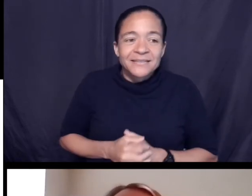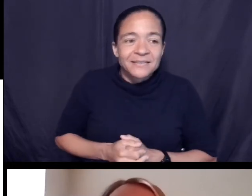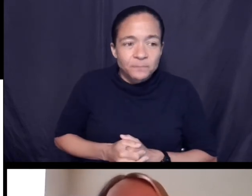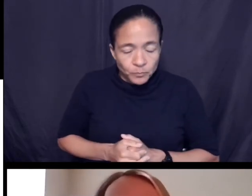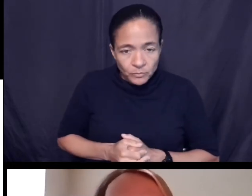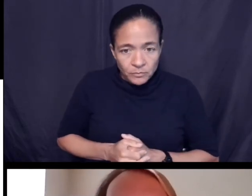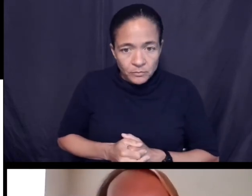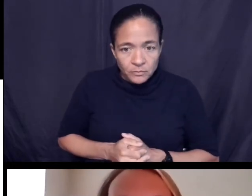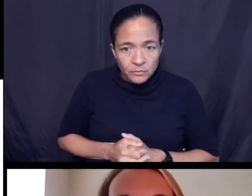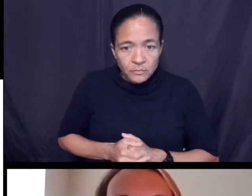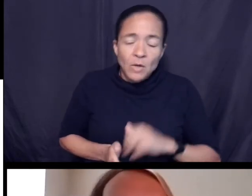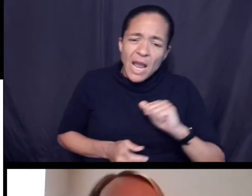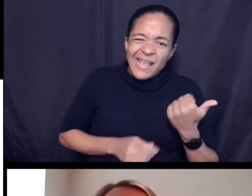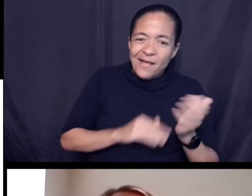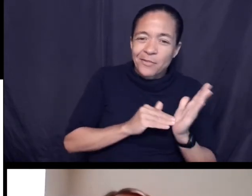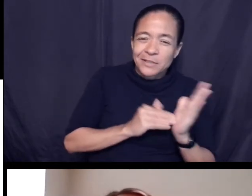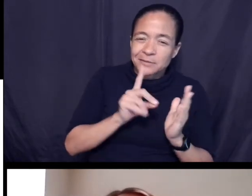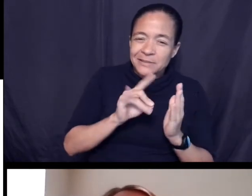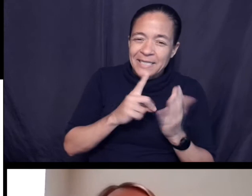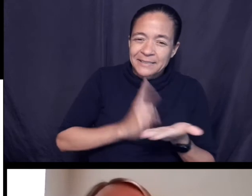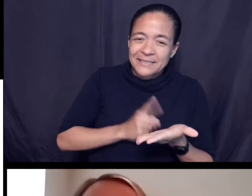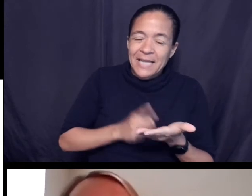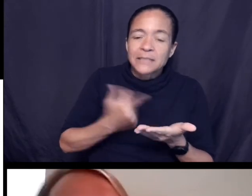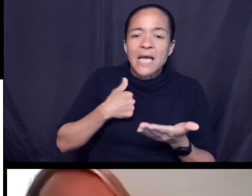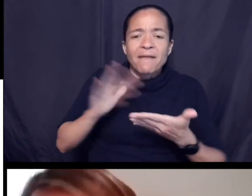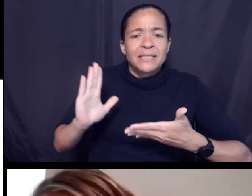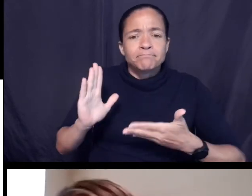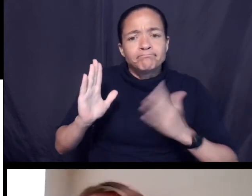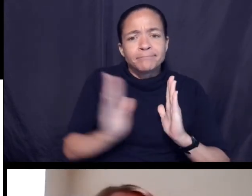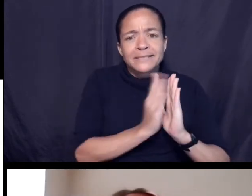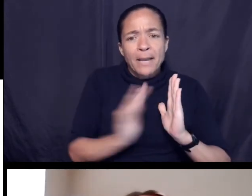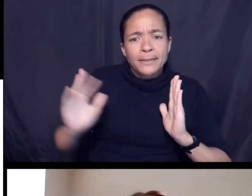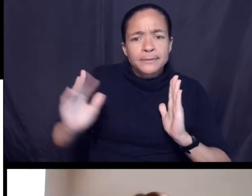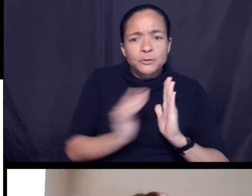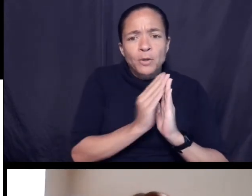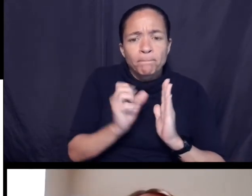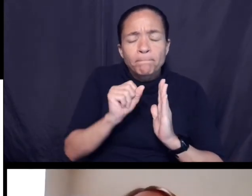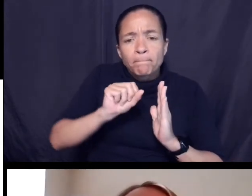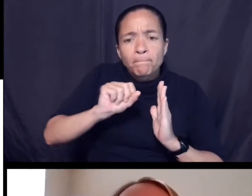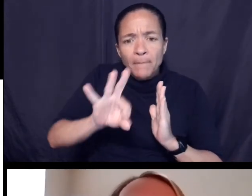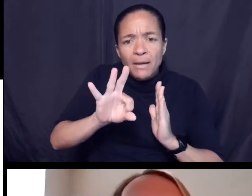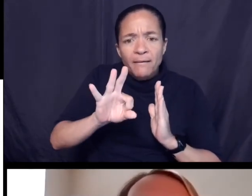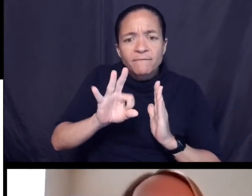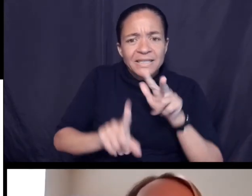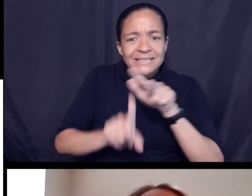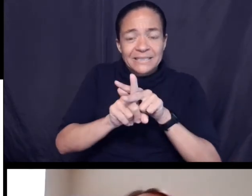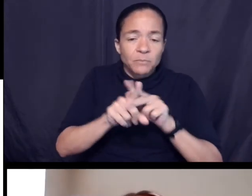So others have talked about this a little bit too, but there is a spectrum of symptoms, and we'll hear this from some of our families and